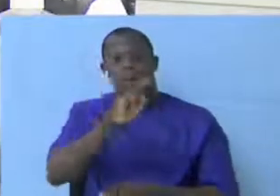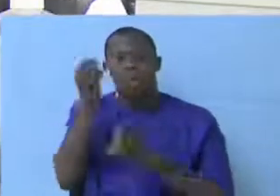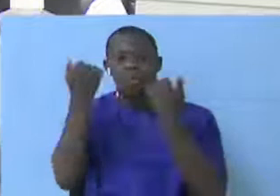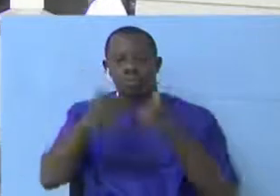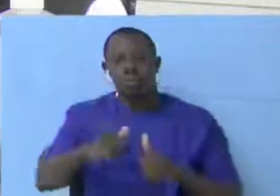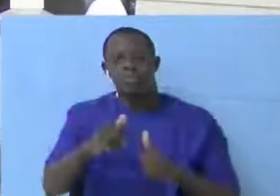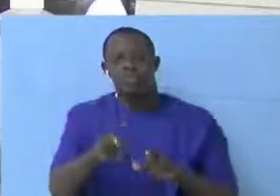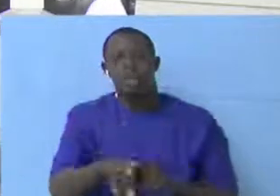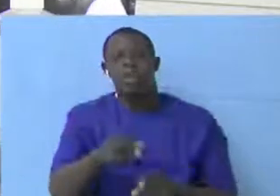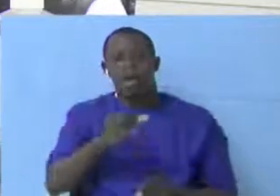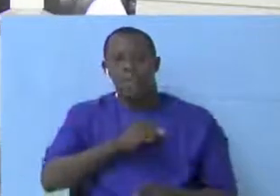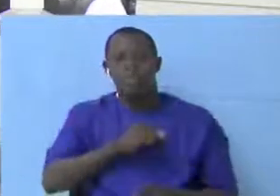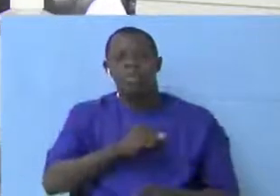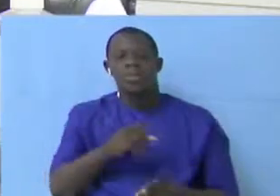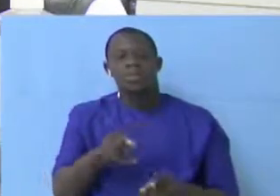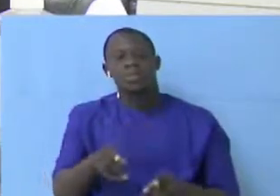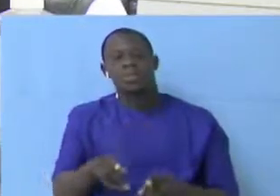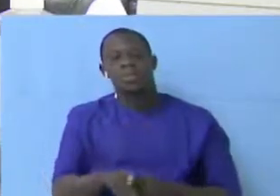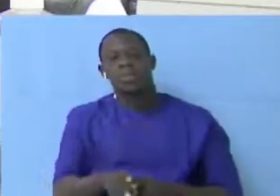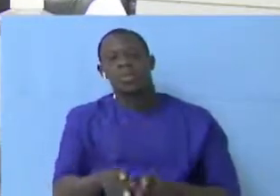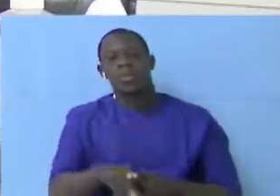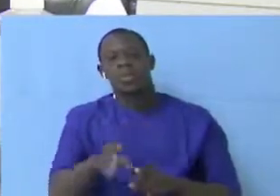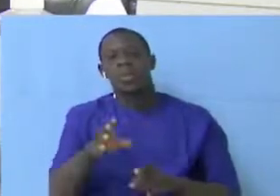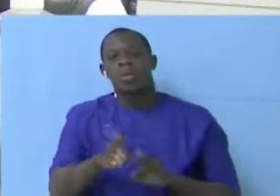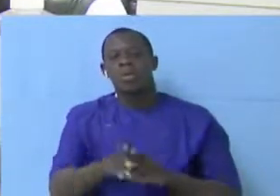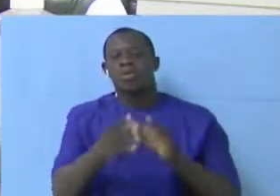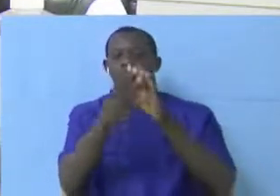I made reference to the Boston attack in America.